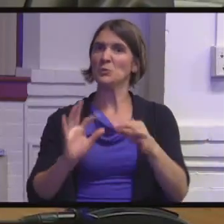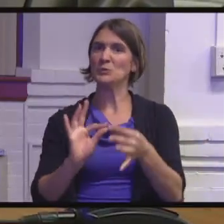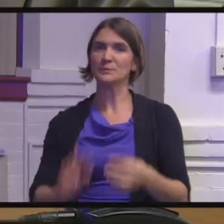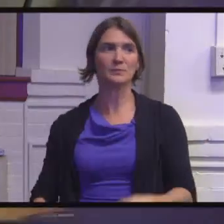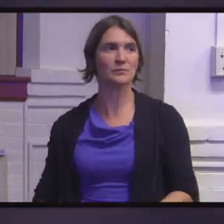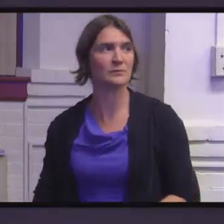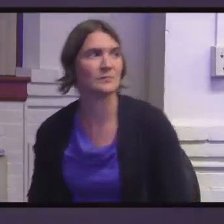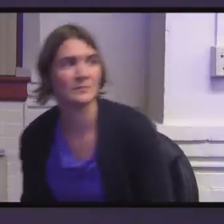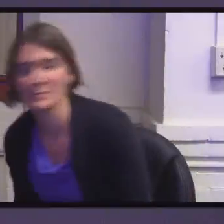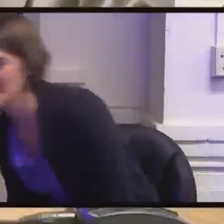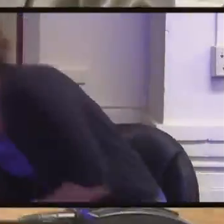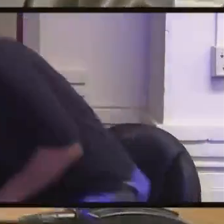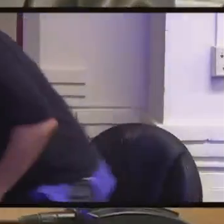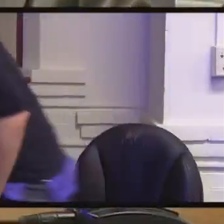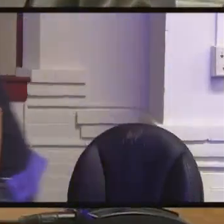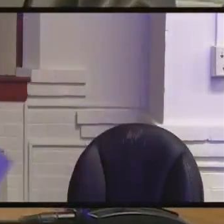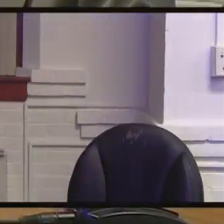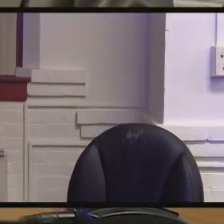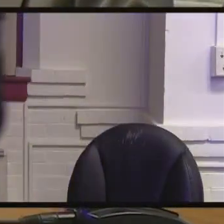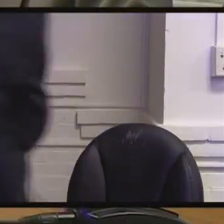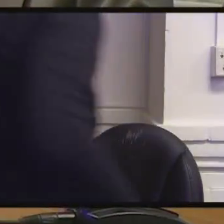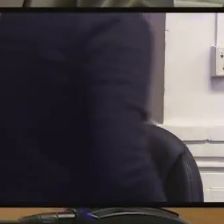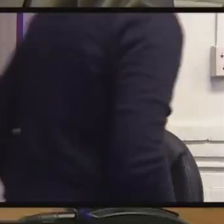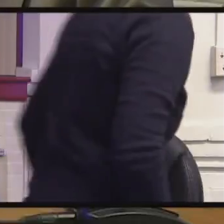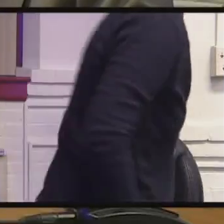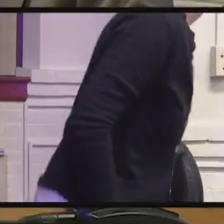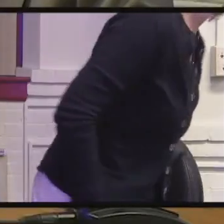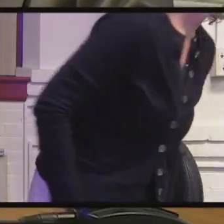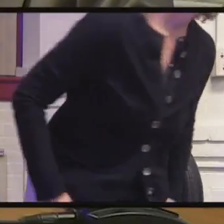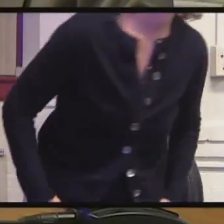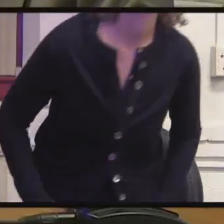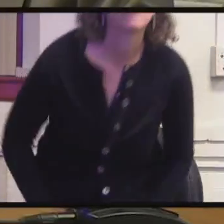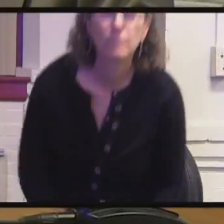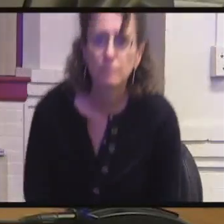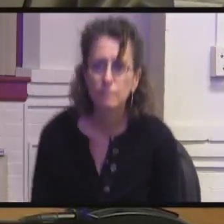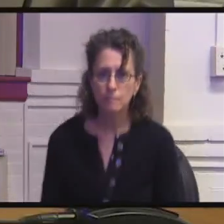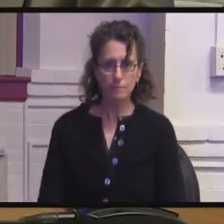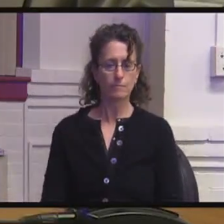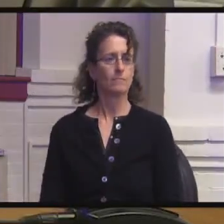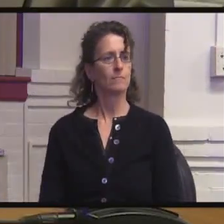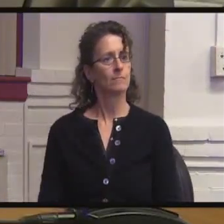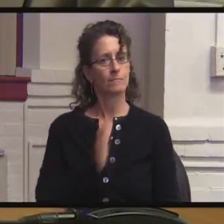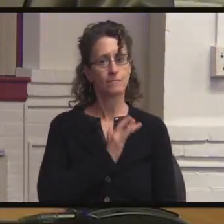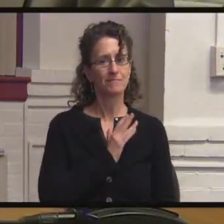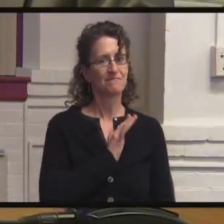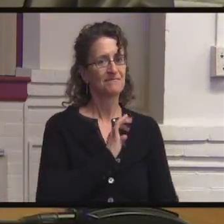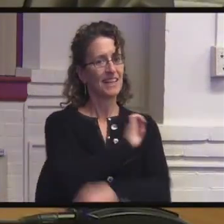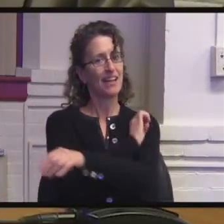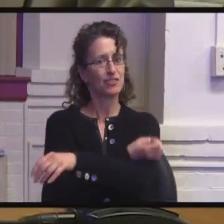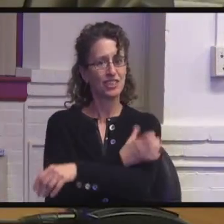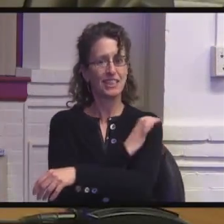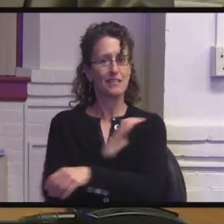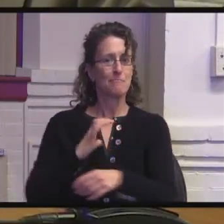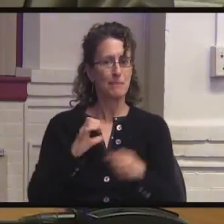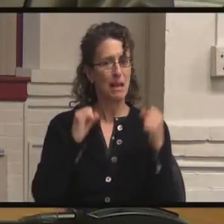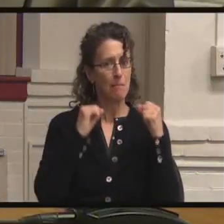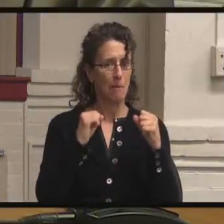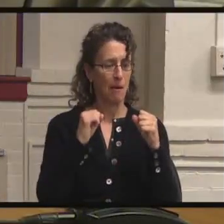Oh, that's Patrick who's going to speak to us. You, hi, Patrick. Oh, like you, you don't need this team. Nice to see the energy team back again. Haven't seen you guys in a